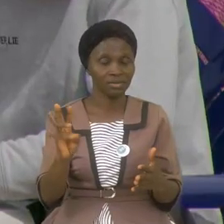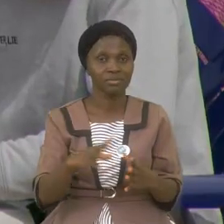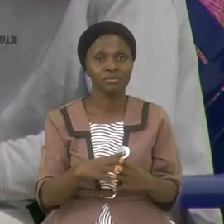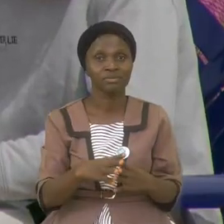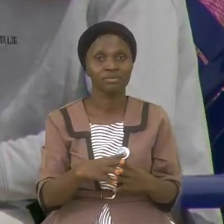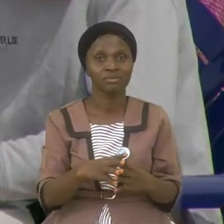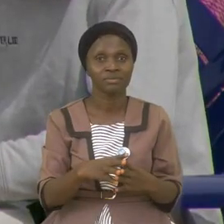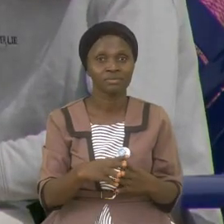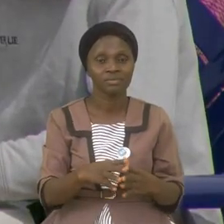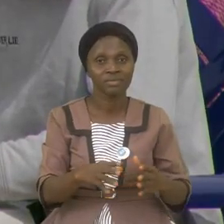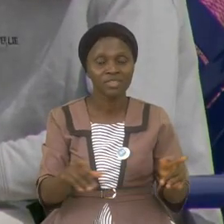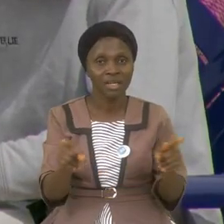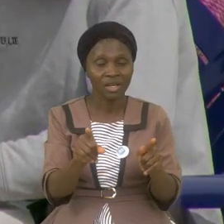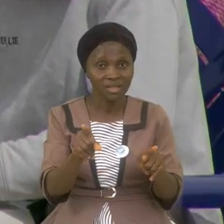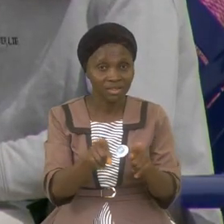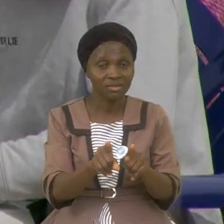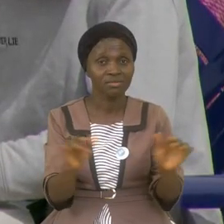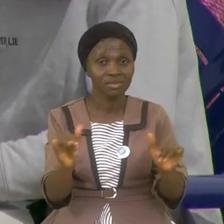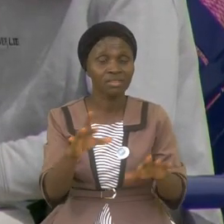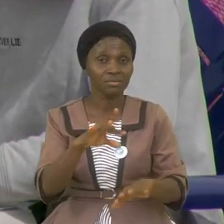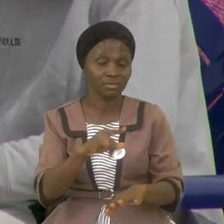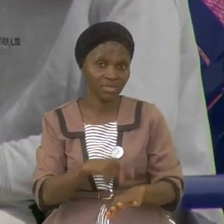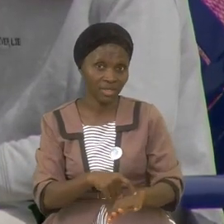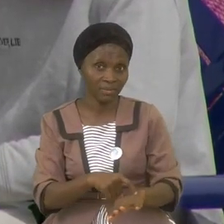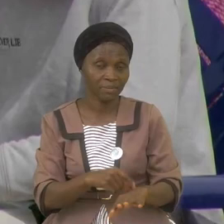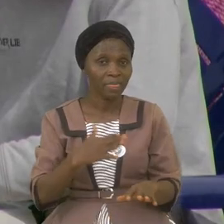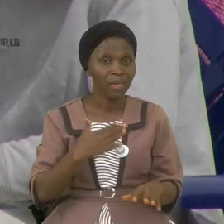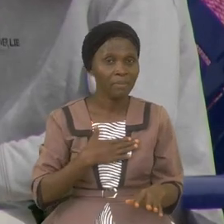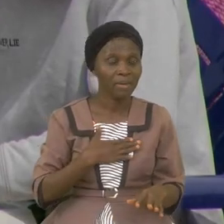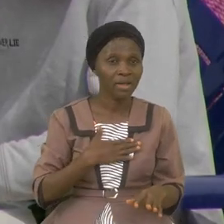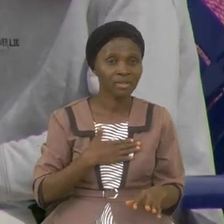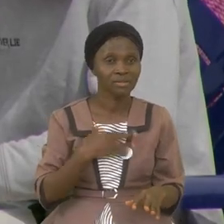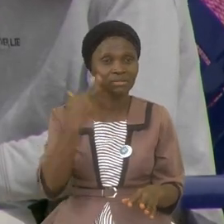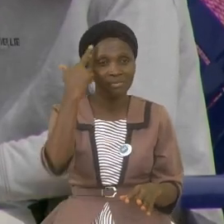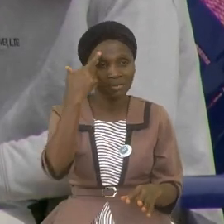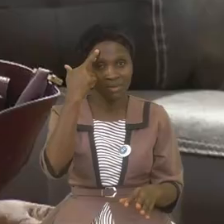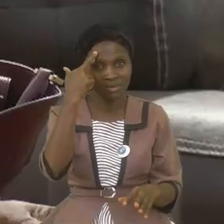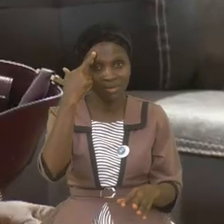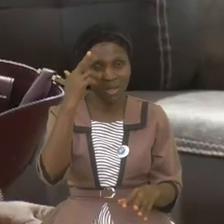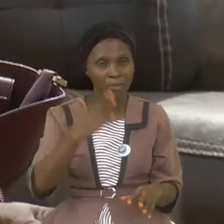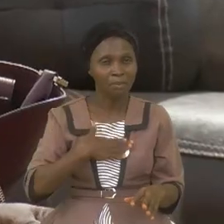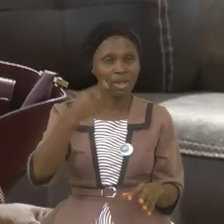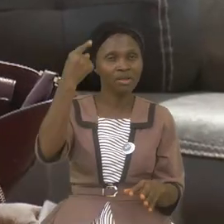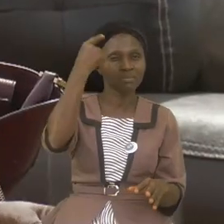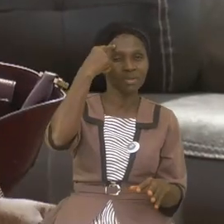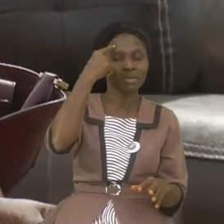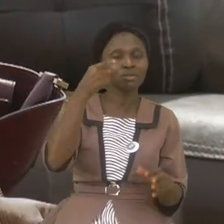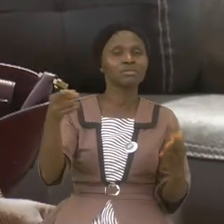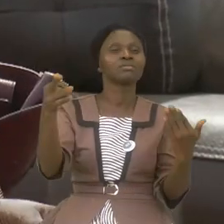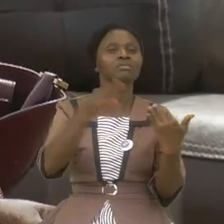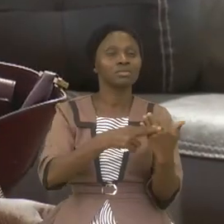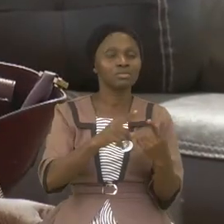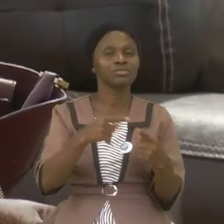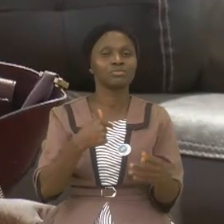at the same time, my reason, my reasoning, my faculties returned unto